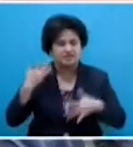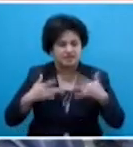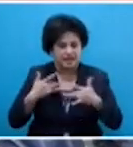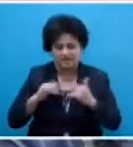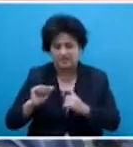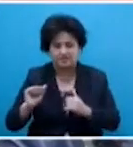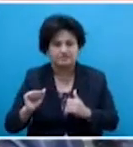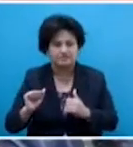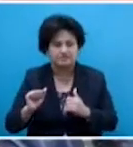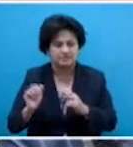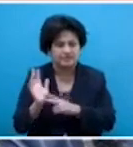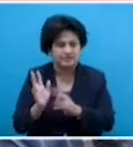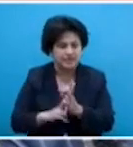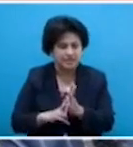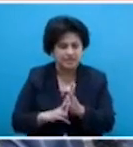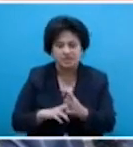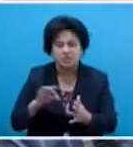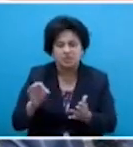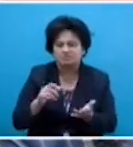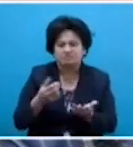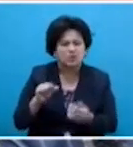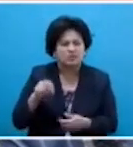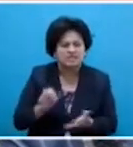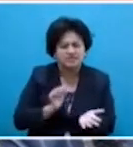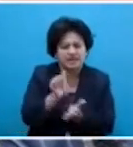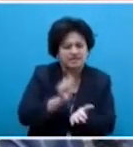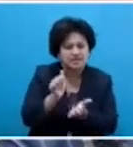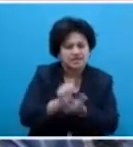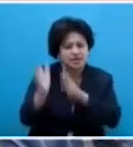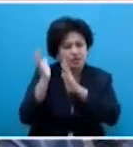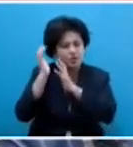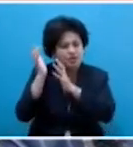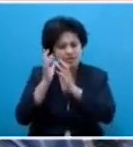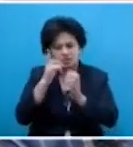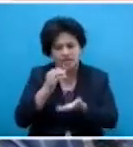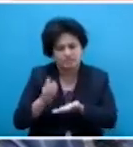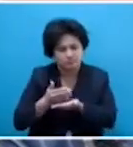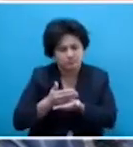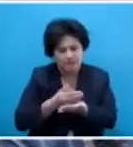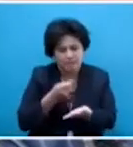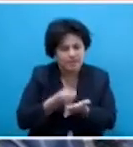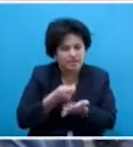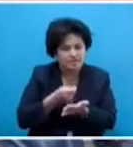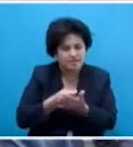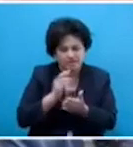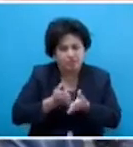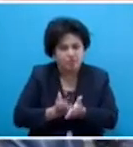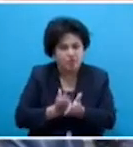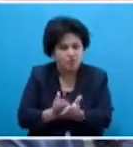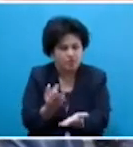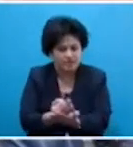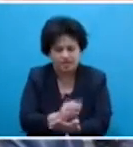Rather than selling coconuts to cover the boat fares to visit a health facility, his community can count on healthcare